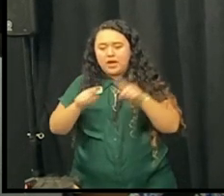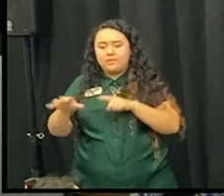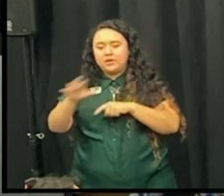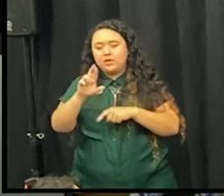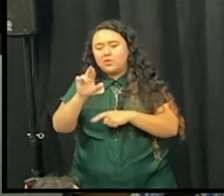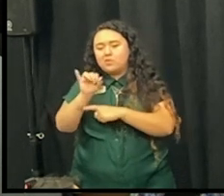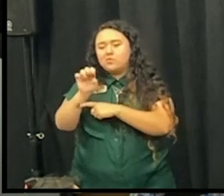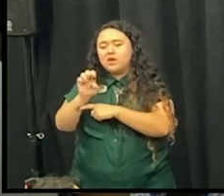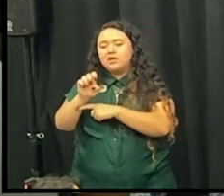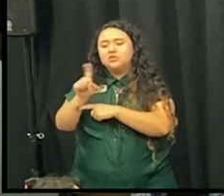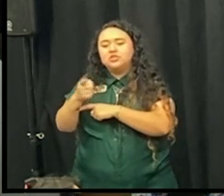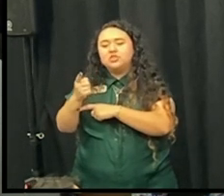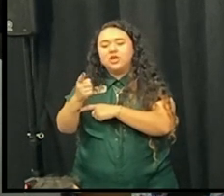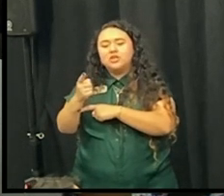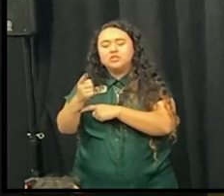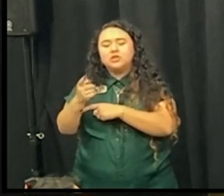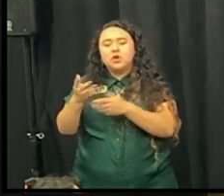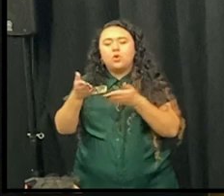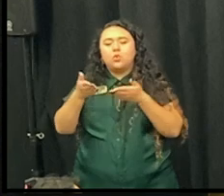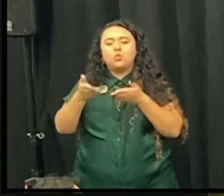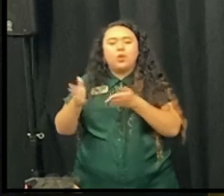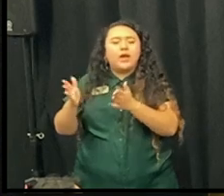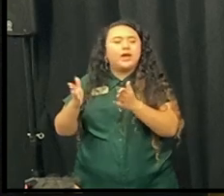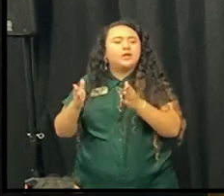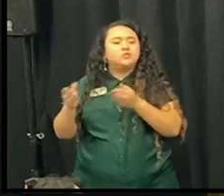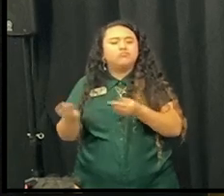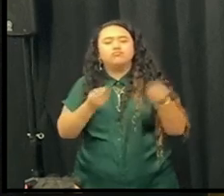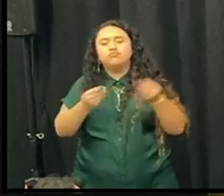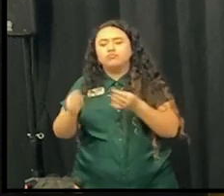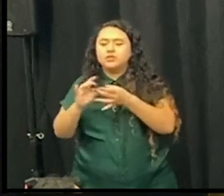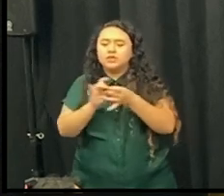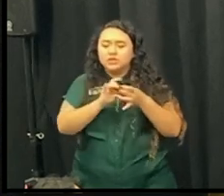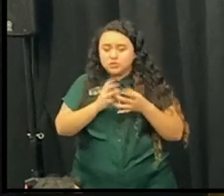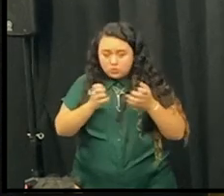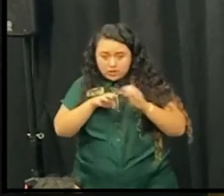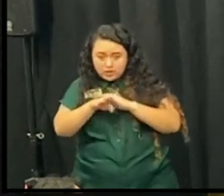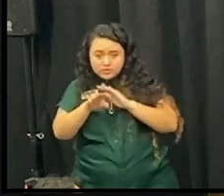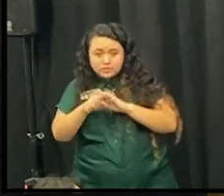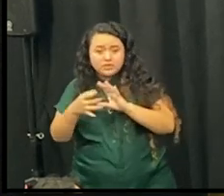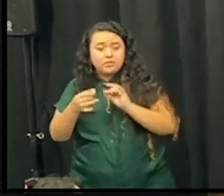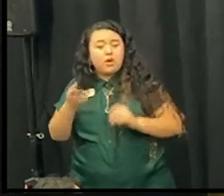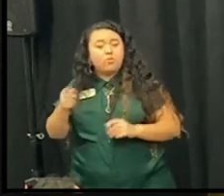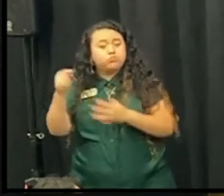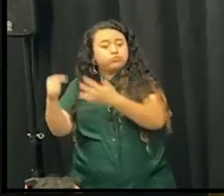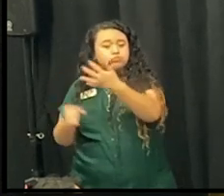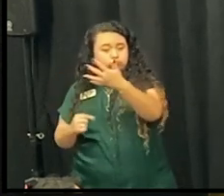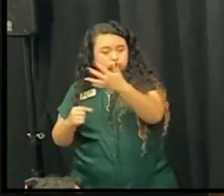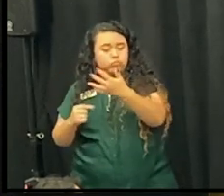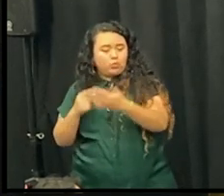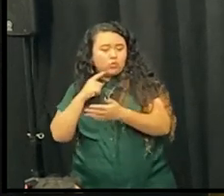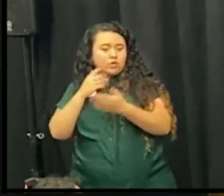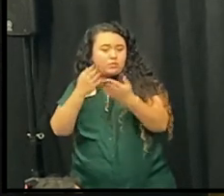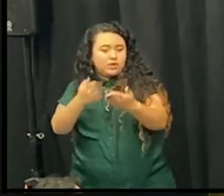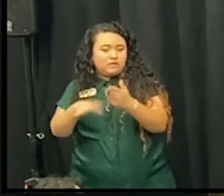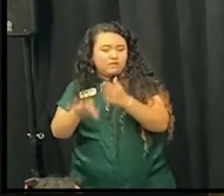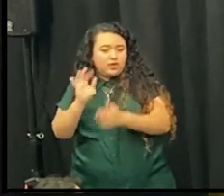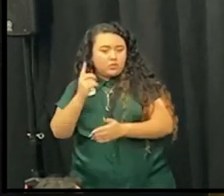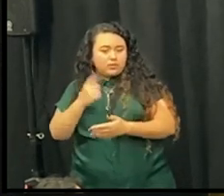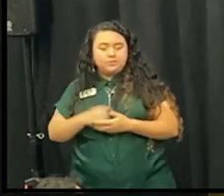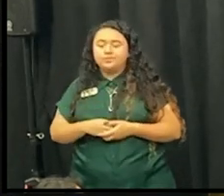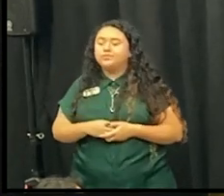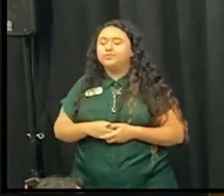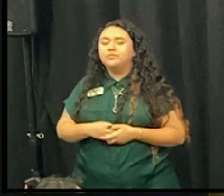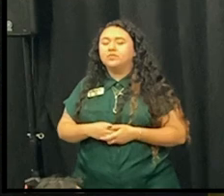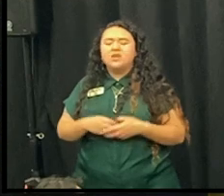is just acting as a conduit of connection. So, hey, you want an accessibility statement? Here are the organizations we'd recommend for you to find one.